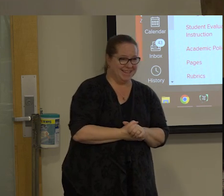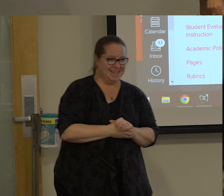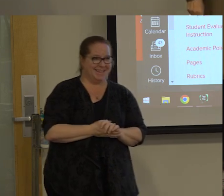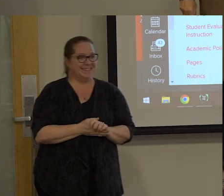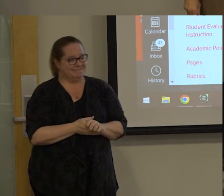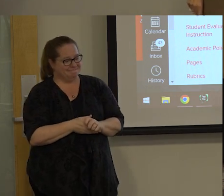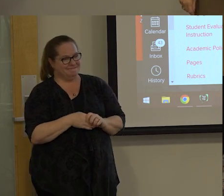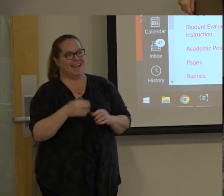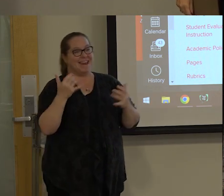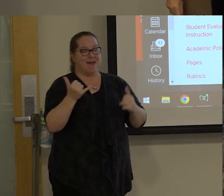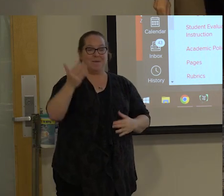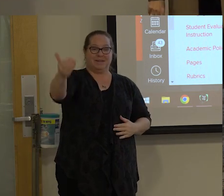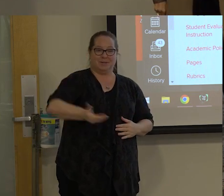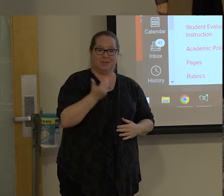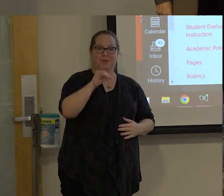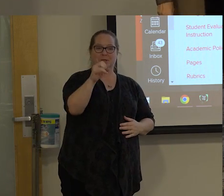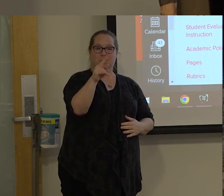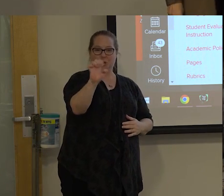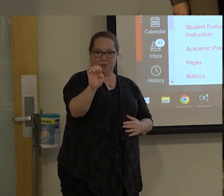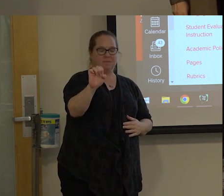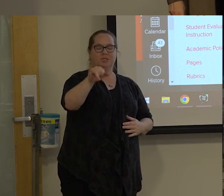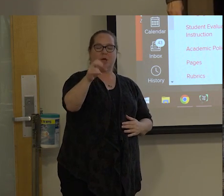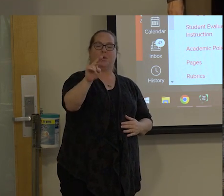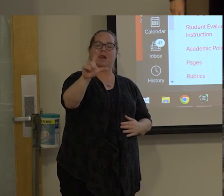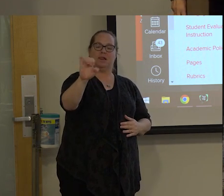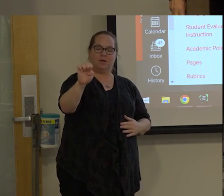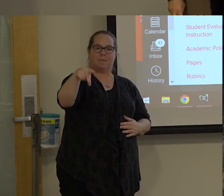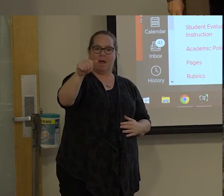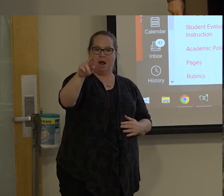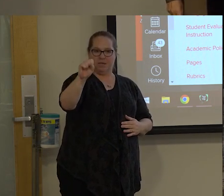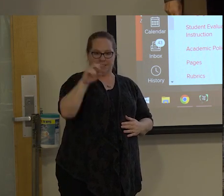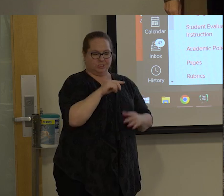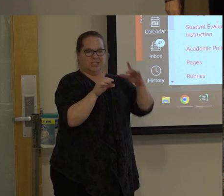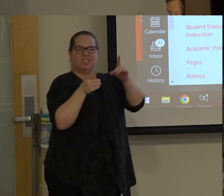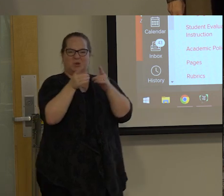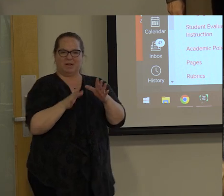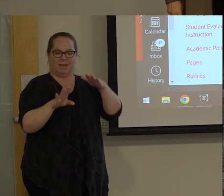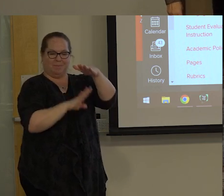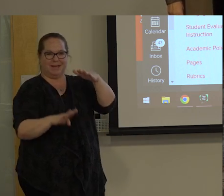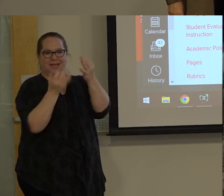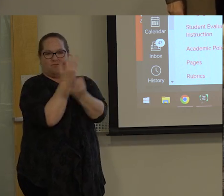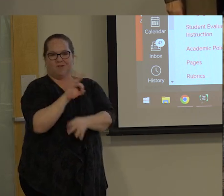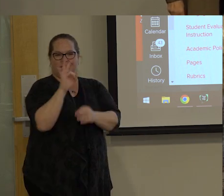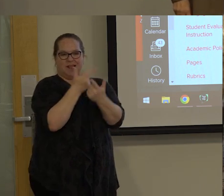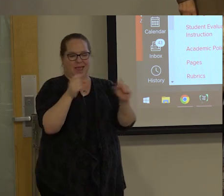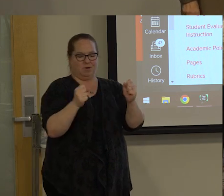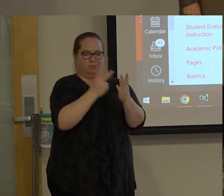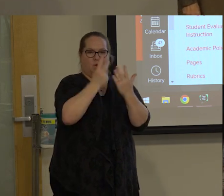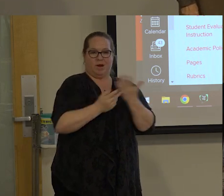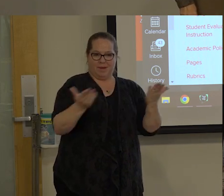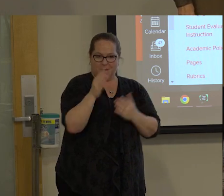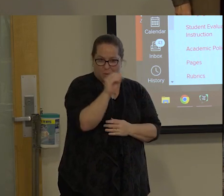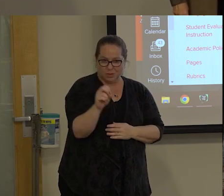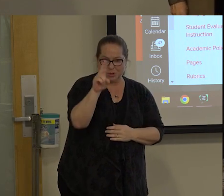I'd now like to introduce Julie Parson. Julie is the Assistant Director of the Basic French Language Program at OSU. She completed